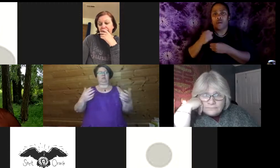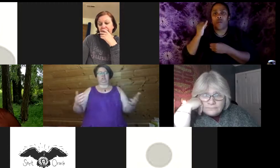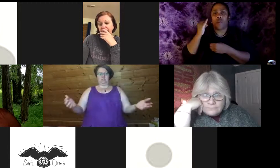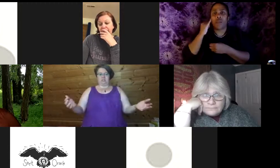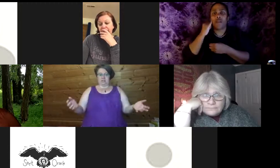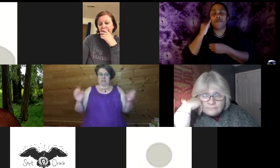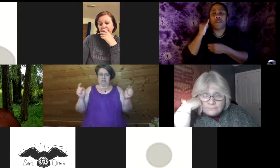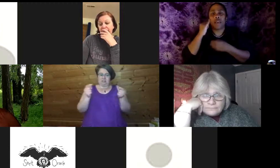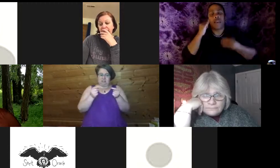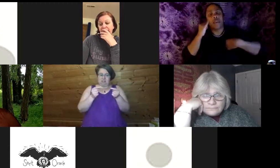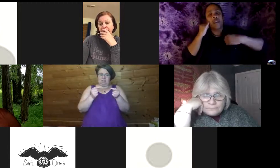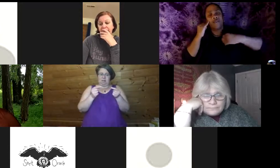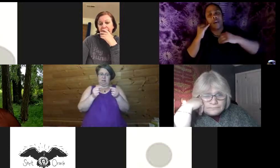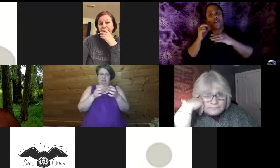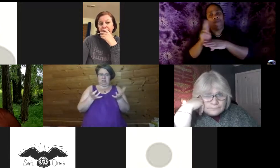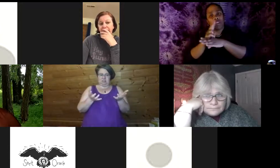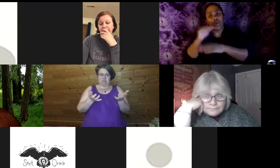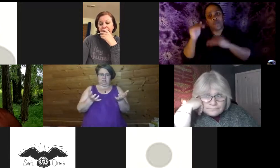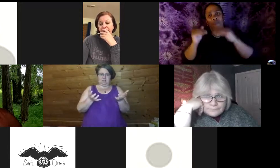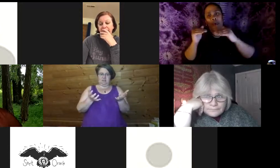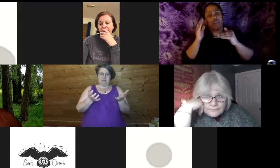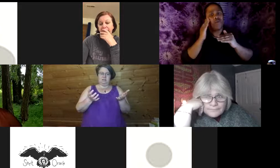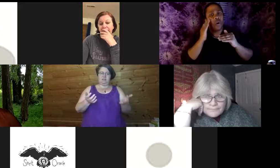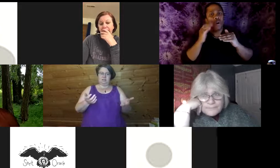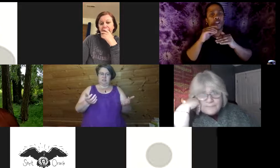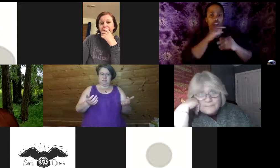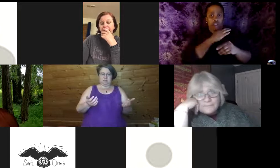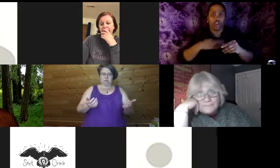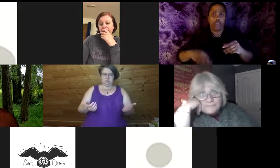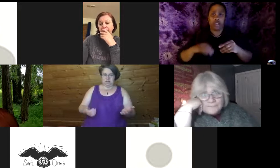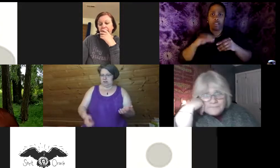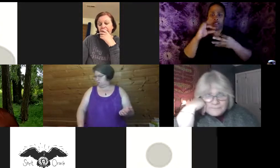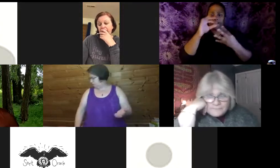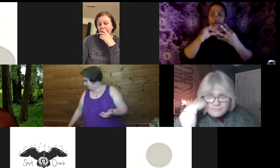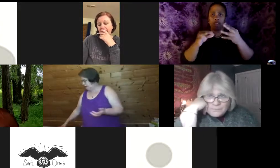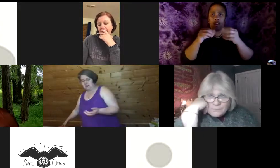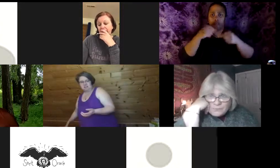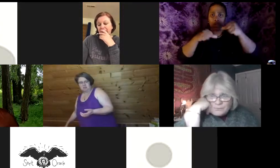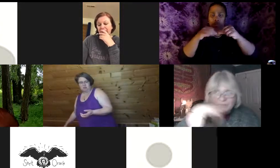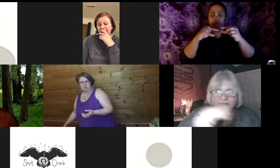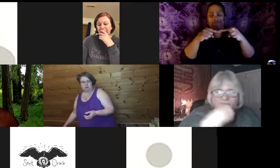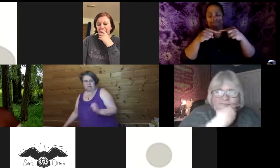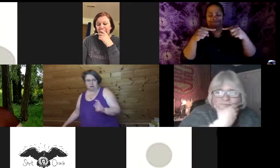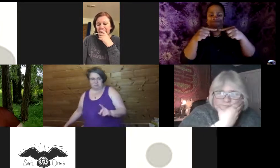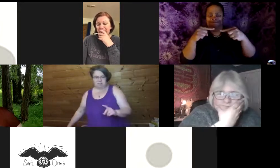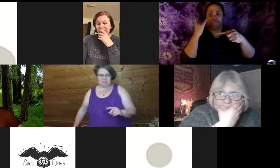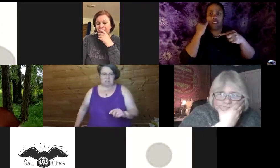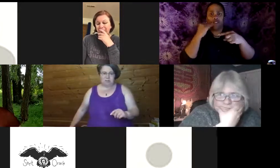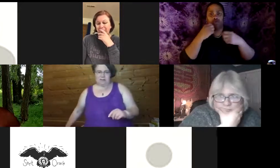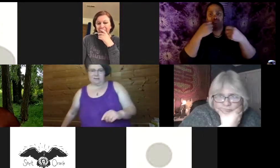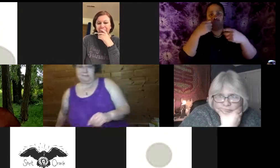and whoosh. That's like going into the Chinese finger puzzle and it loosens. So those are examples of tools that I use. And it's just so important